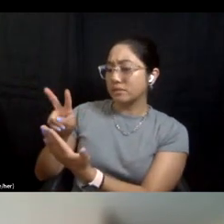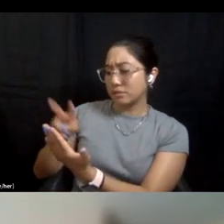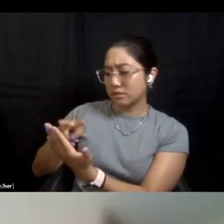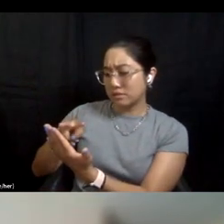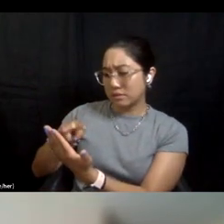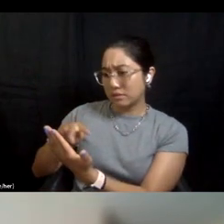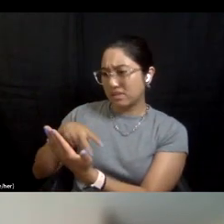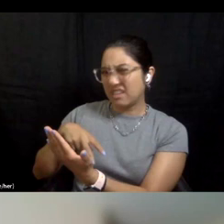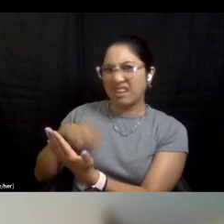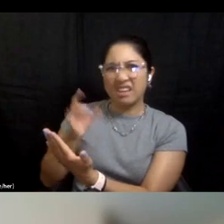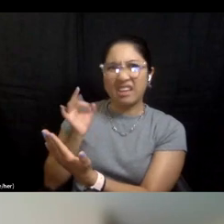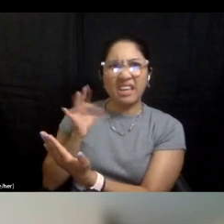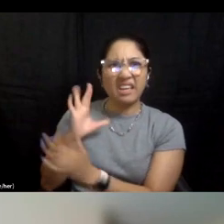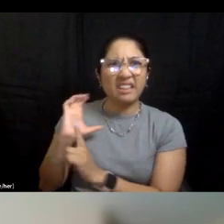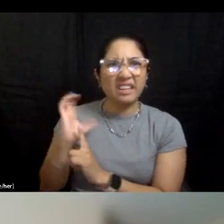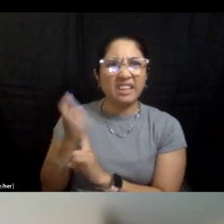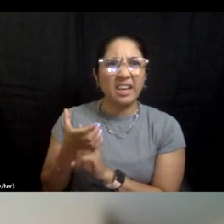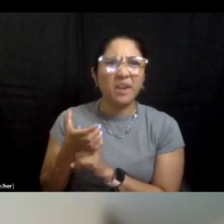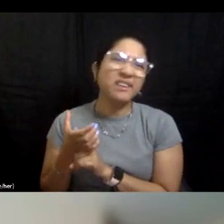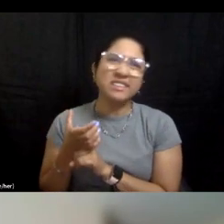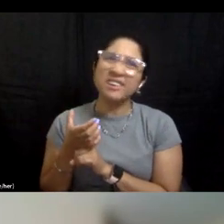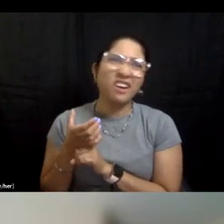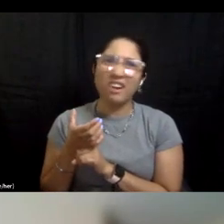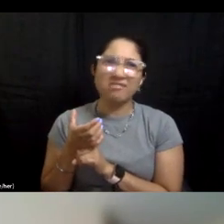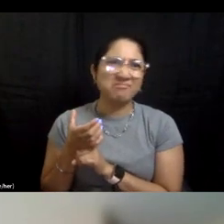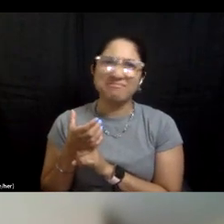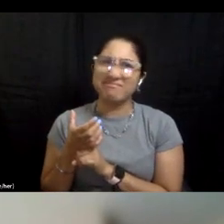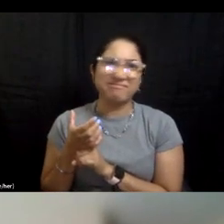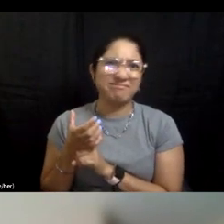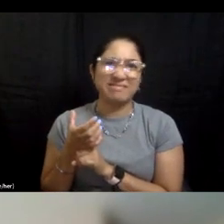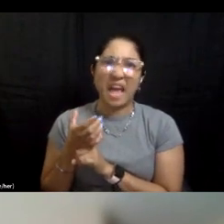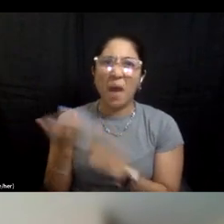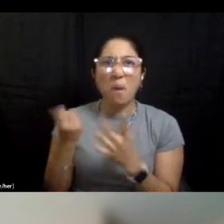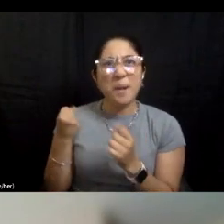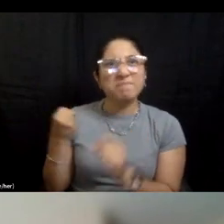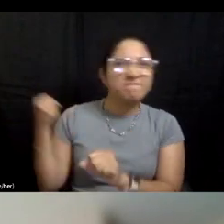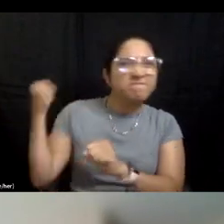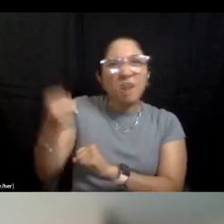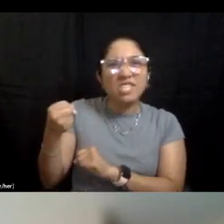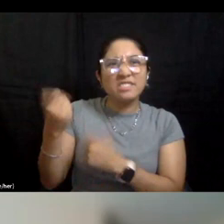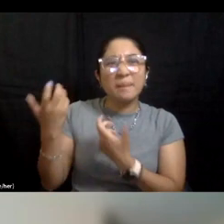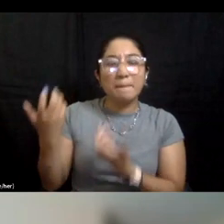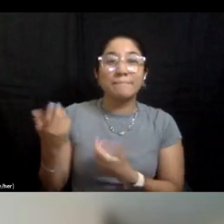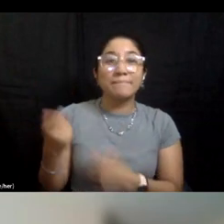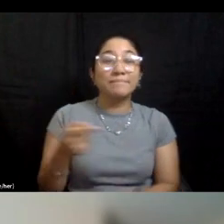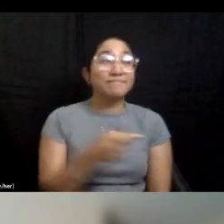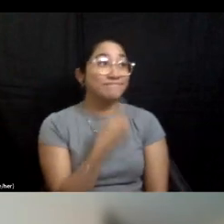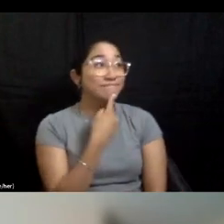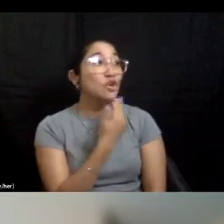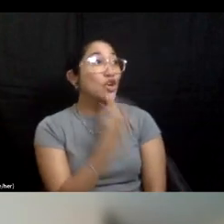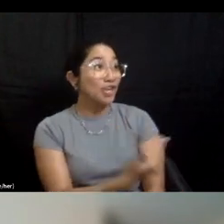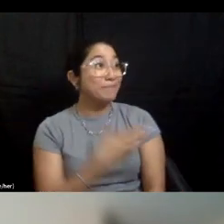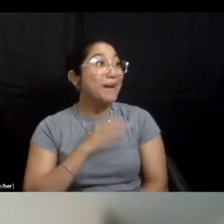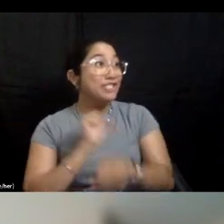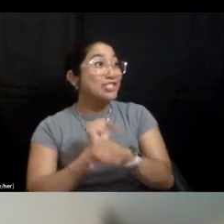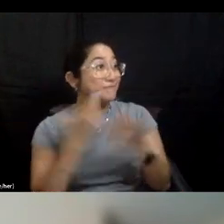the character. I hate them. Like, I want to beat them up. And he goes, good, I did my job. And